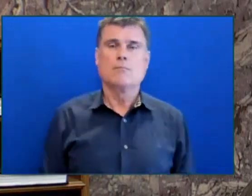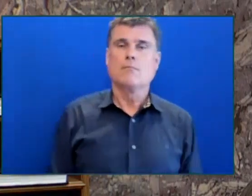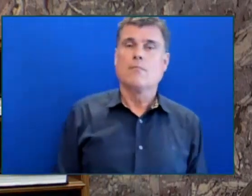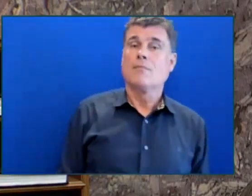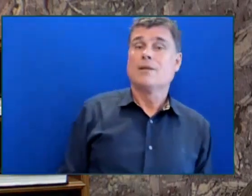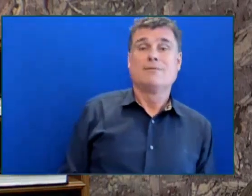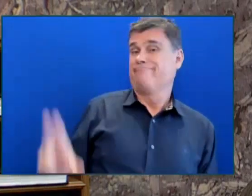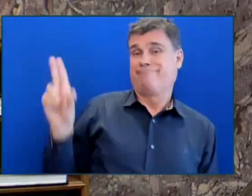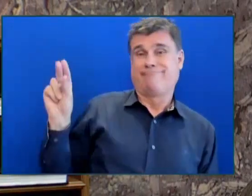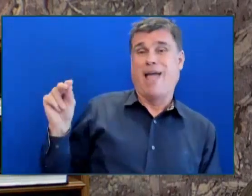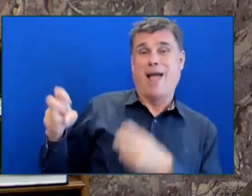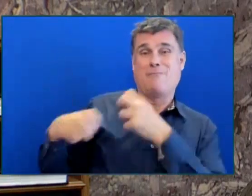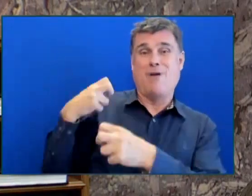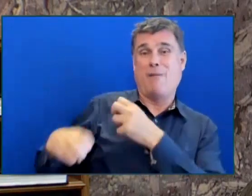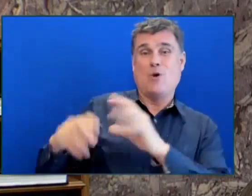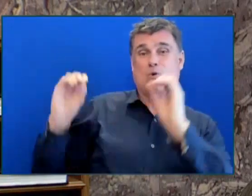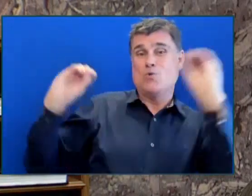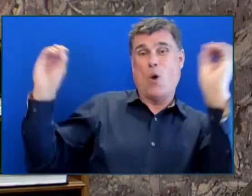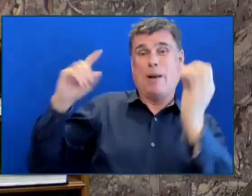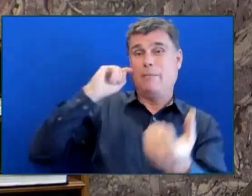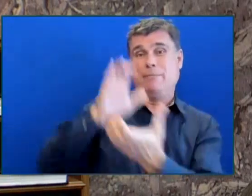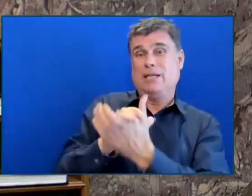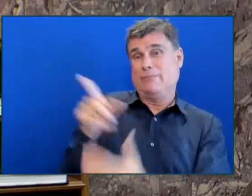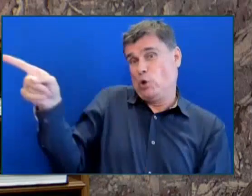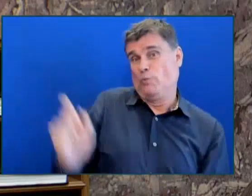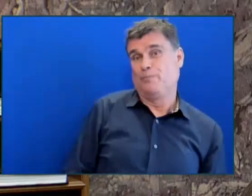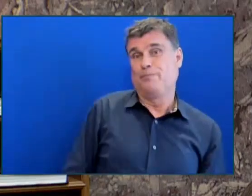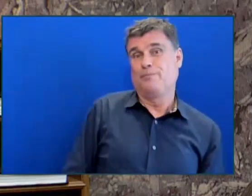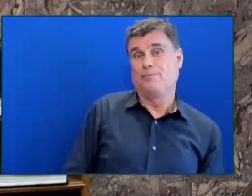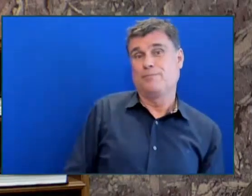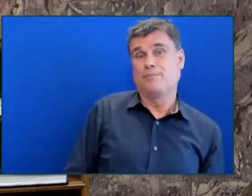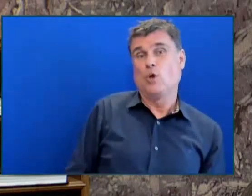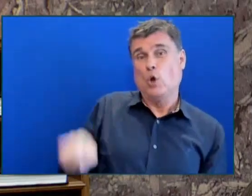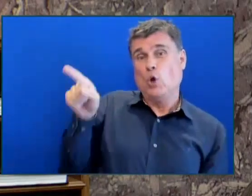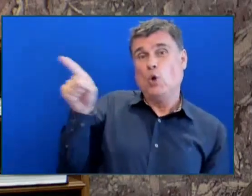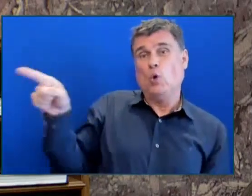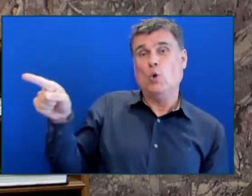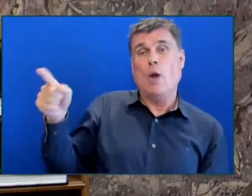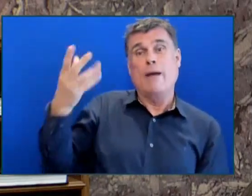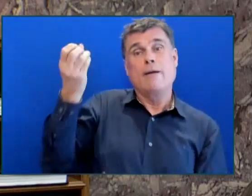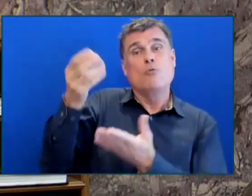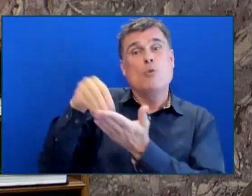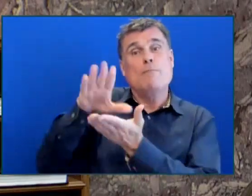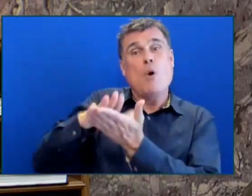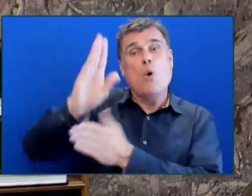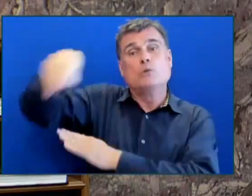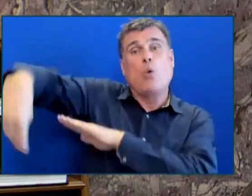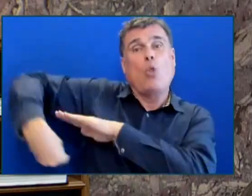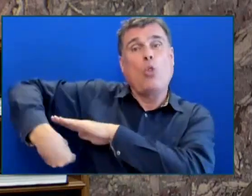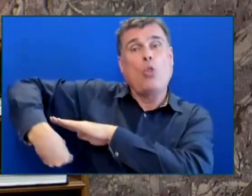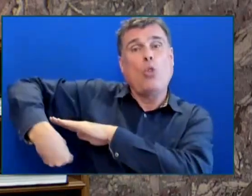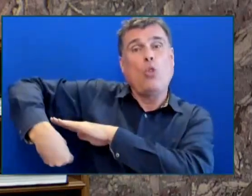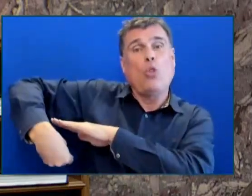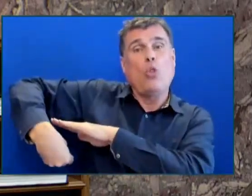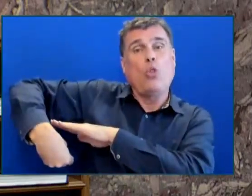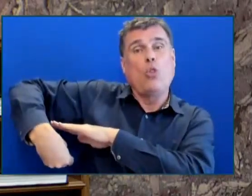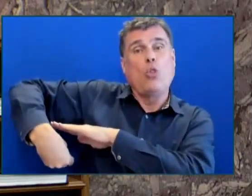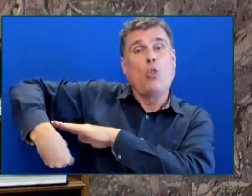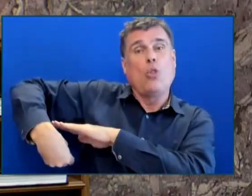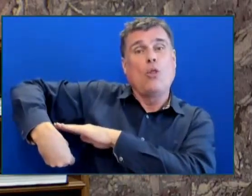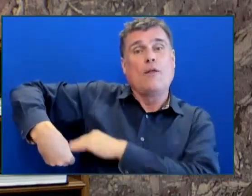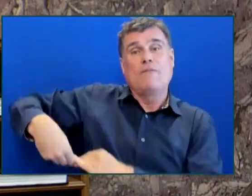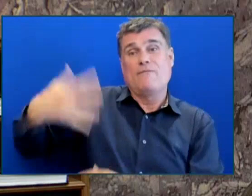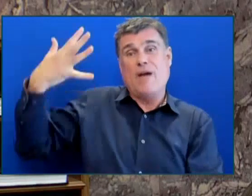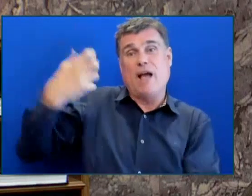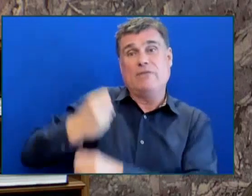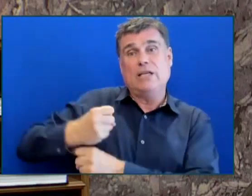is, for over 5 years, you sat on top of another BDO damning report on BC housing, never acknowledged